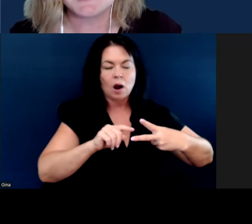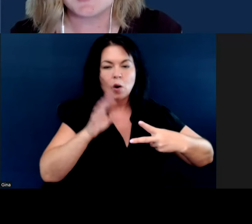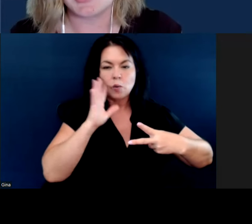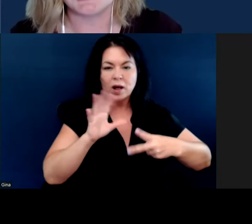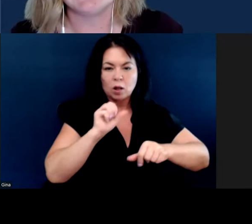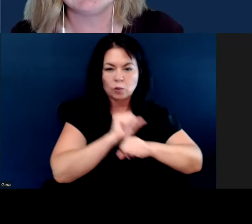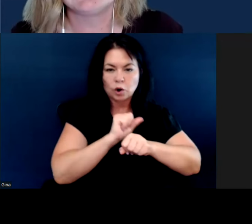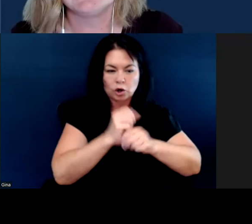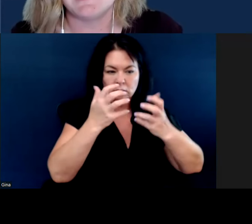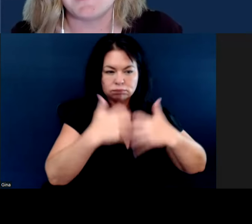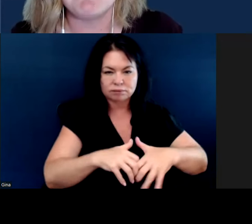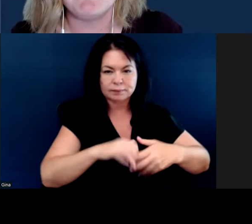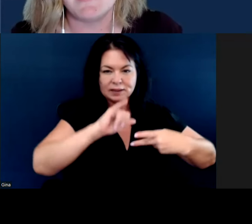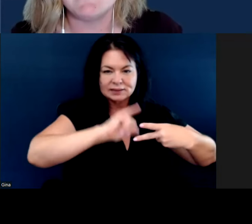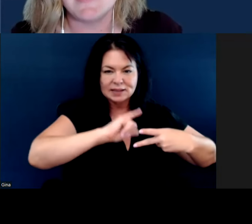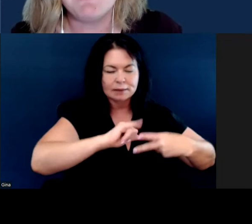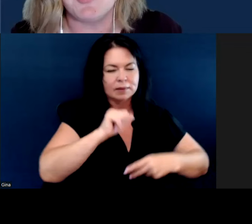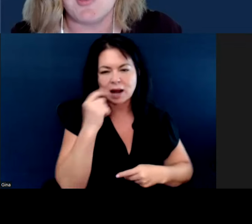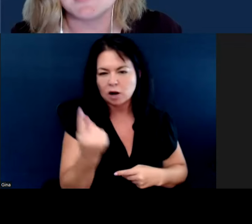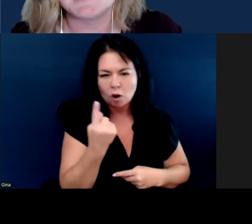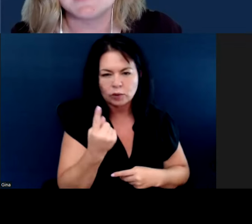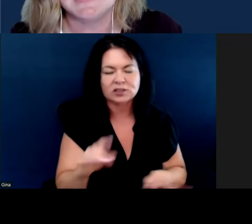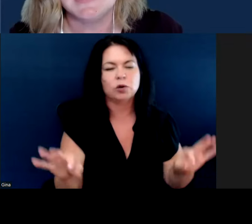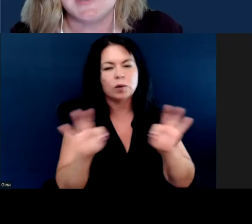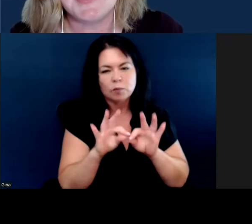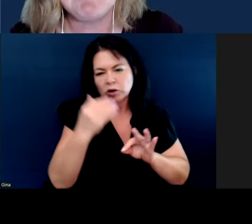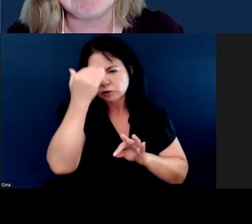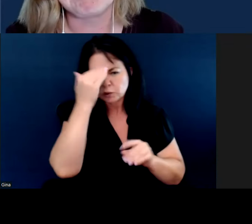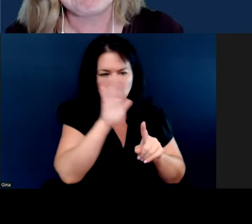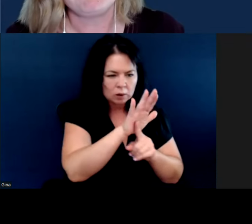the restrictions, and the costs.